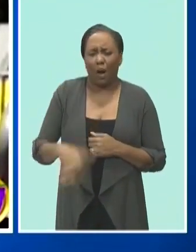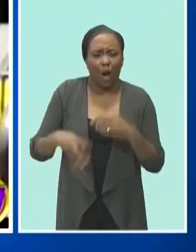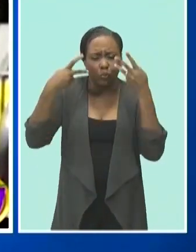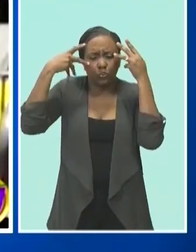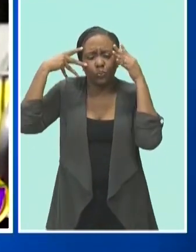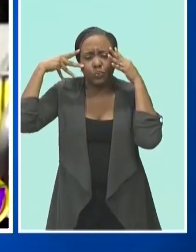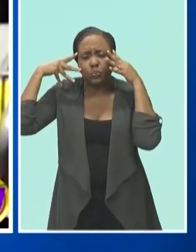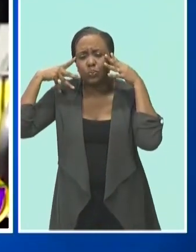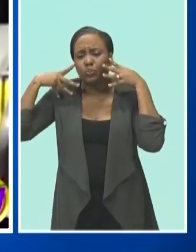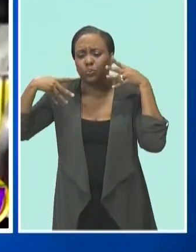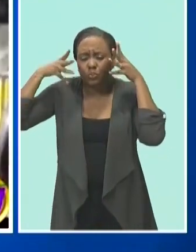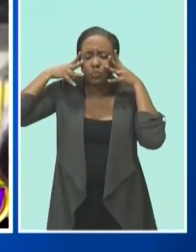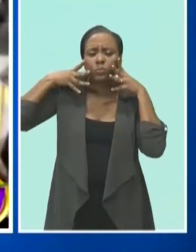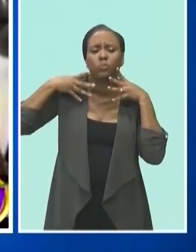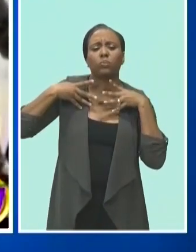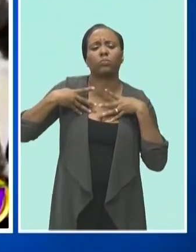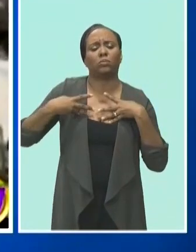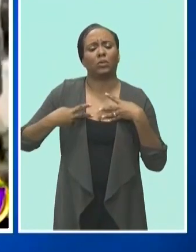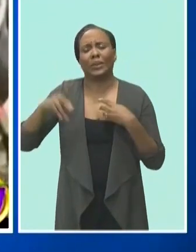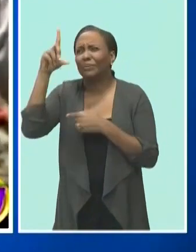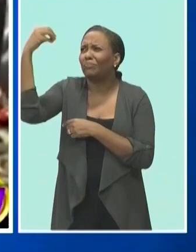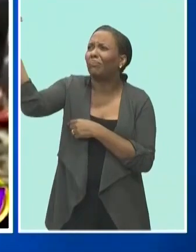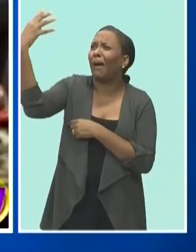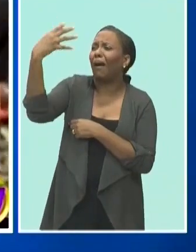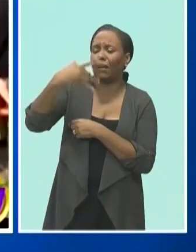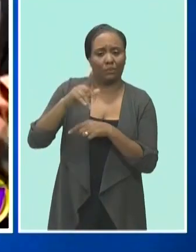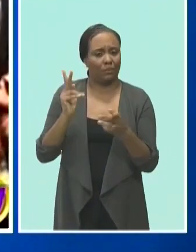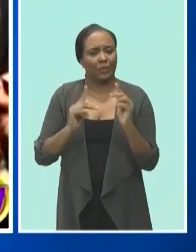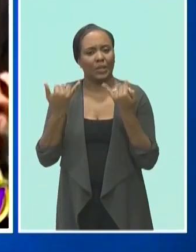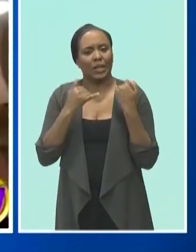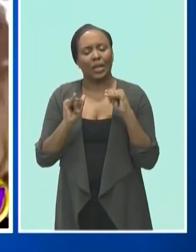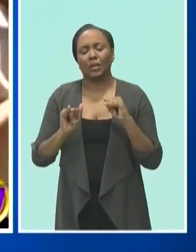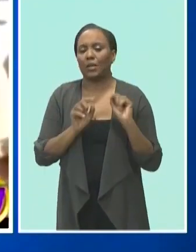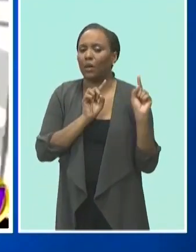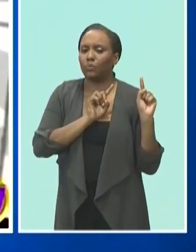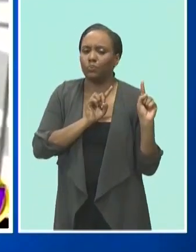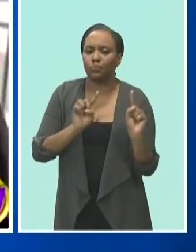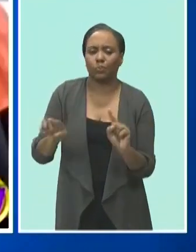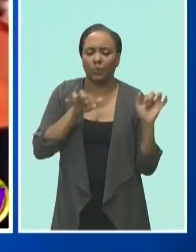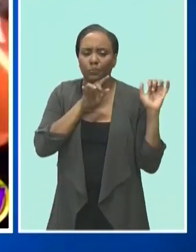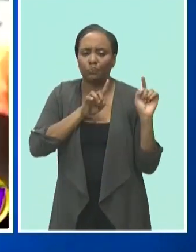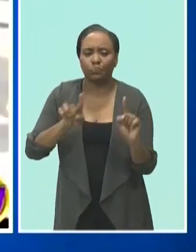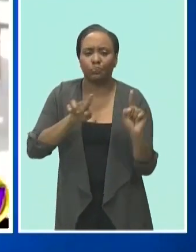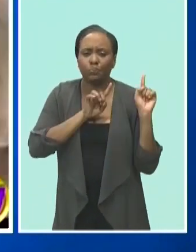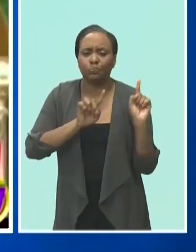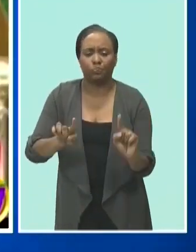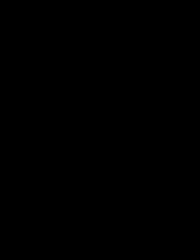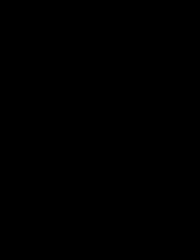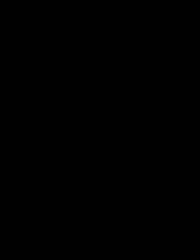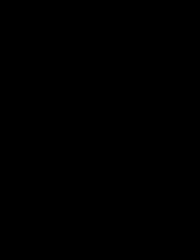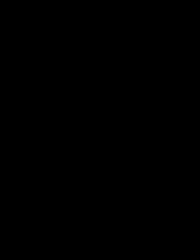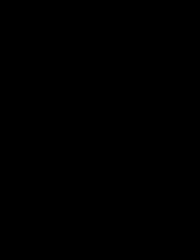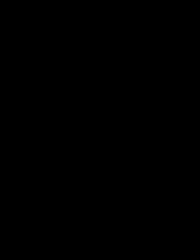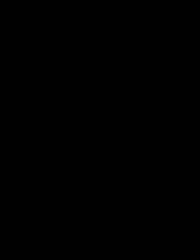did not deter the hundreds who turned up to be a part of a one-time experience.